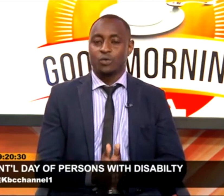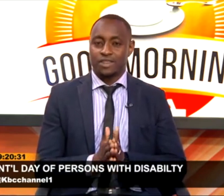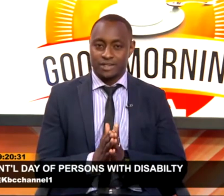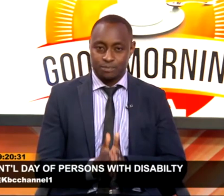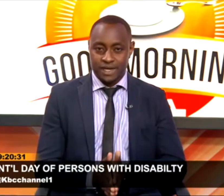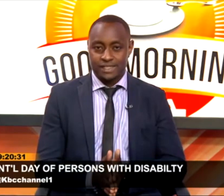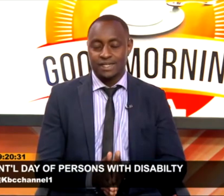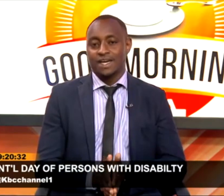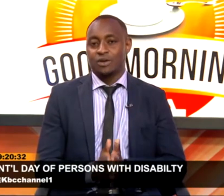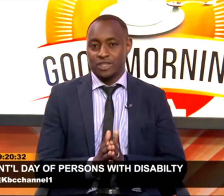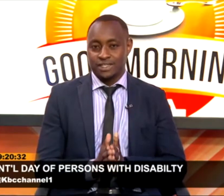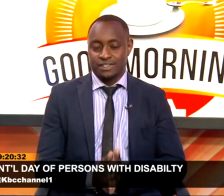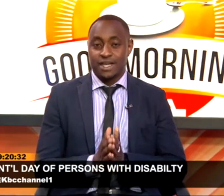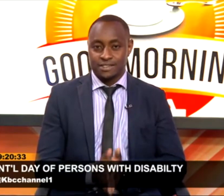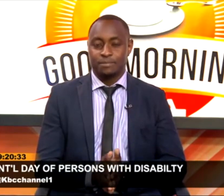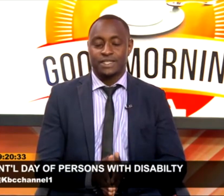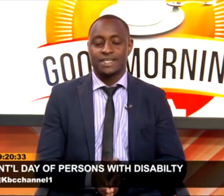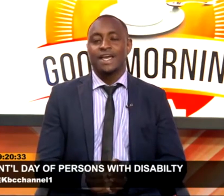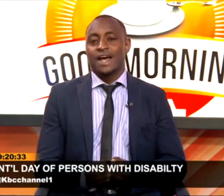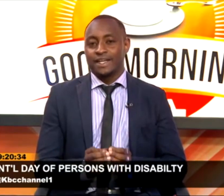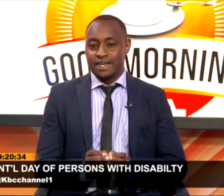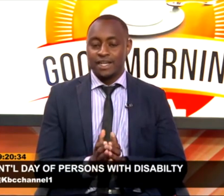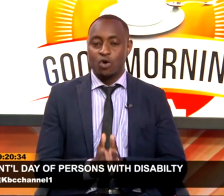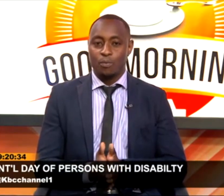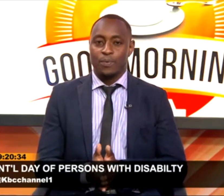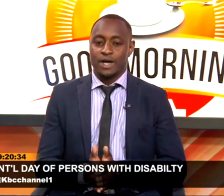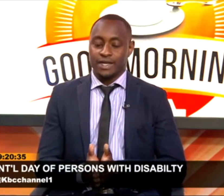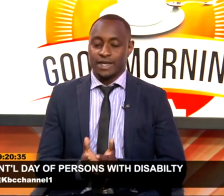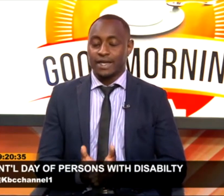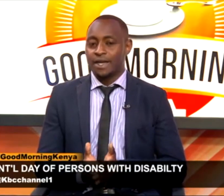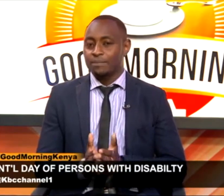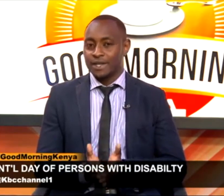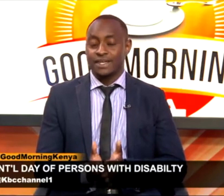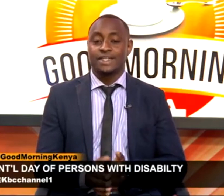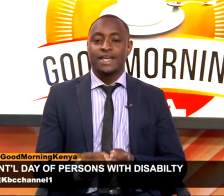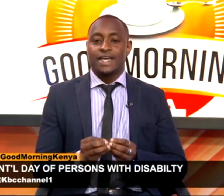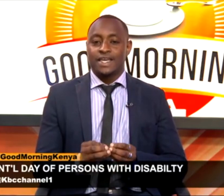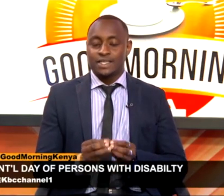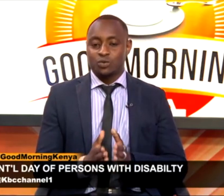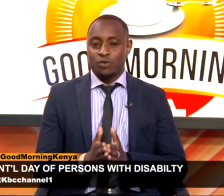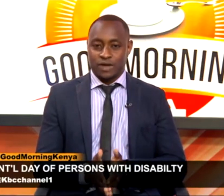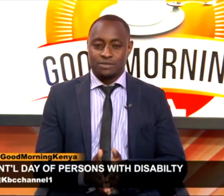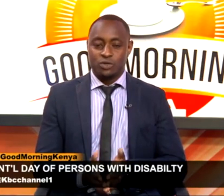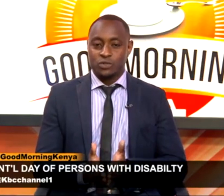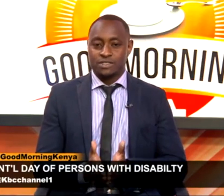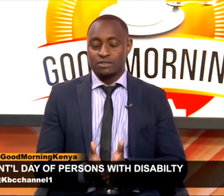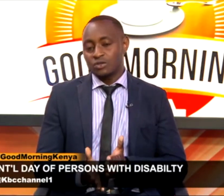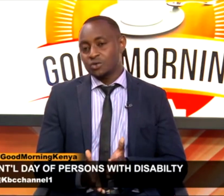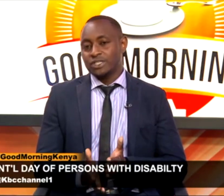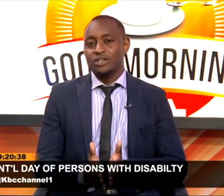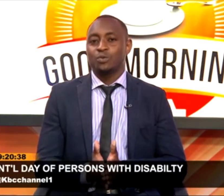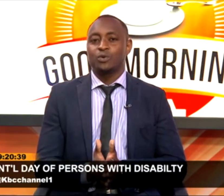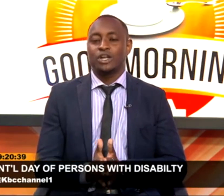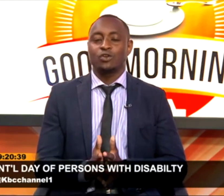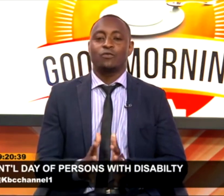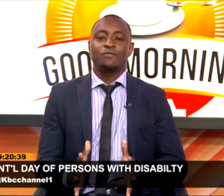love, with respect, and with acceptance. And I really hope and I pray that each one of us, because also